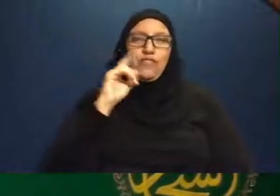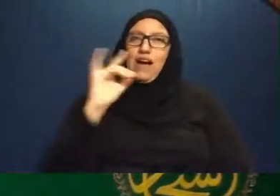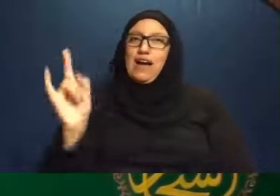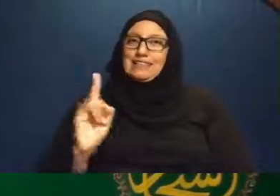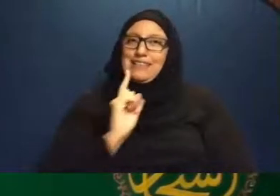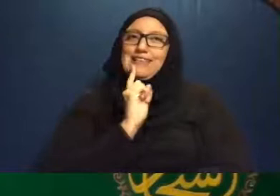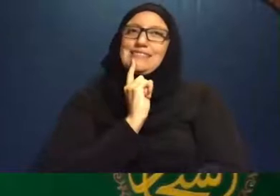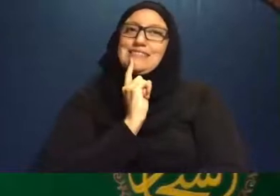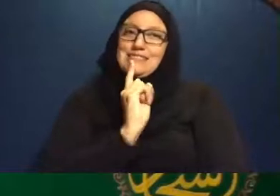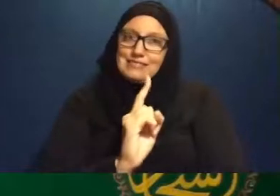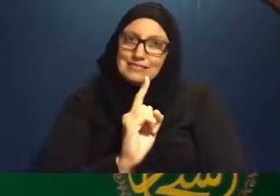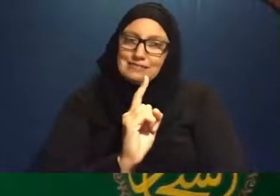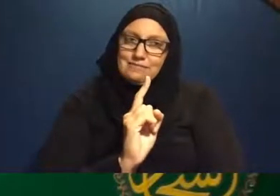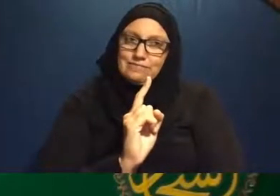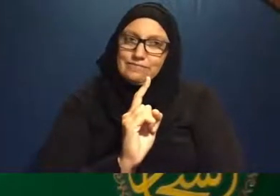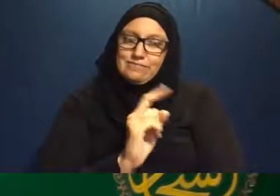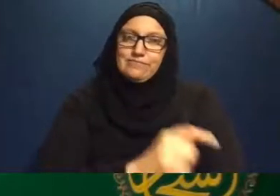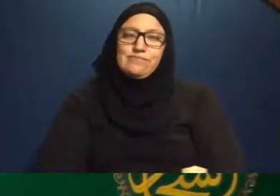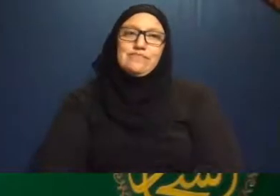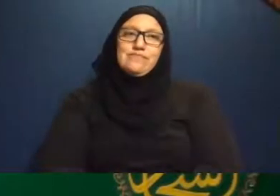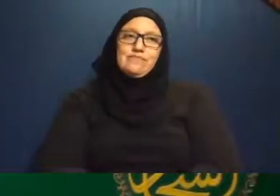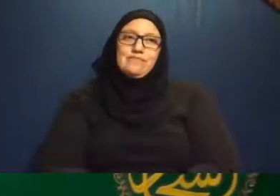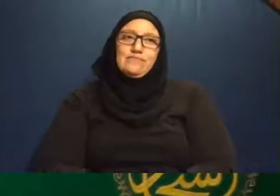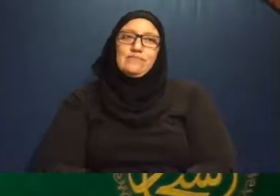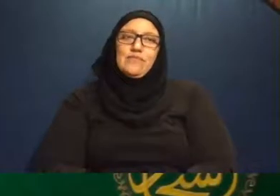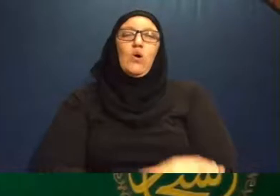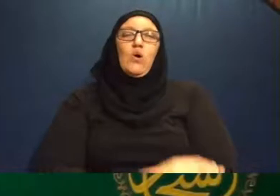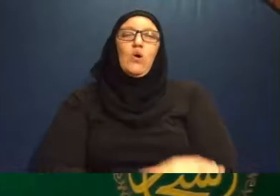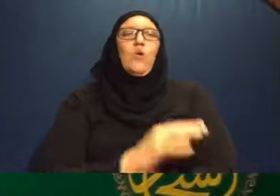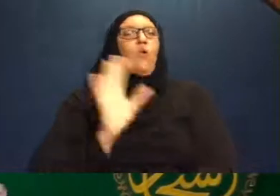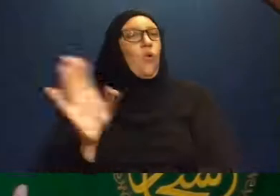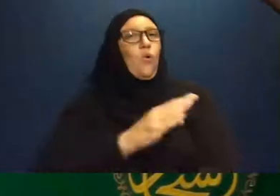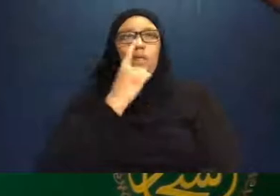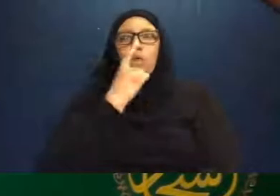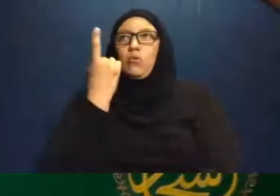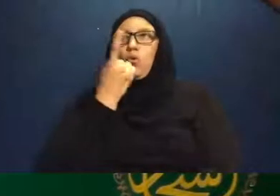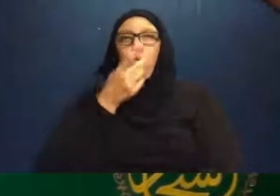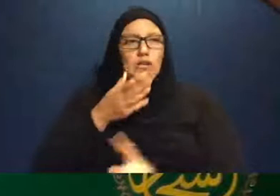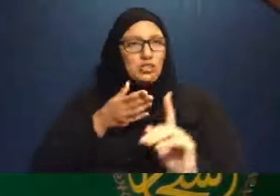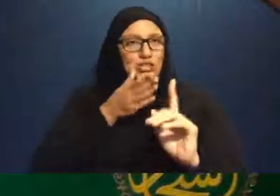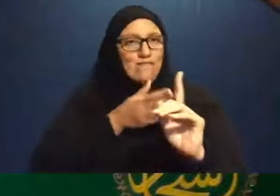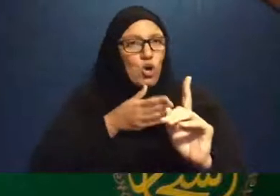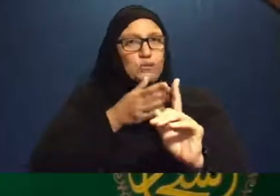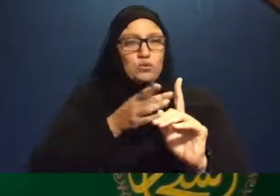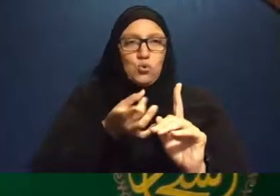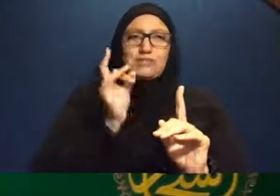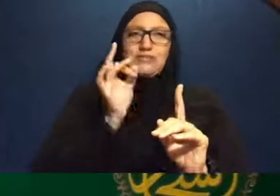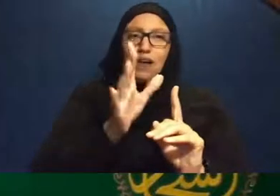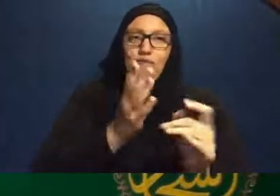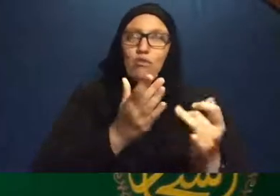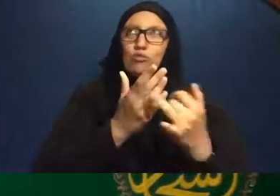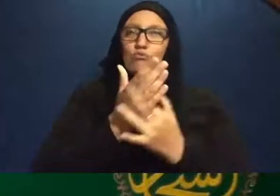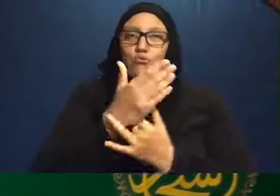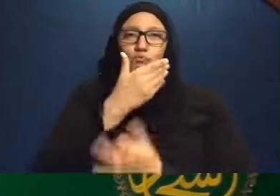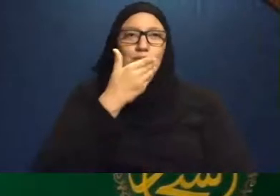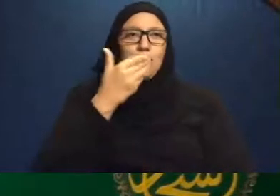hadith of Qudsi that the Almighty God says, Ya Ibadallah, qad ghufira lakum. all those who devoted yourself during this holy